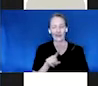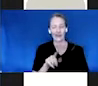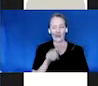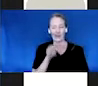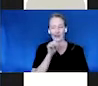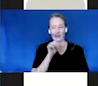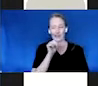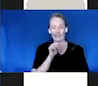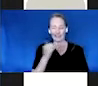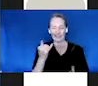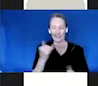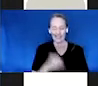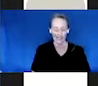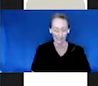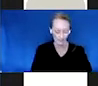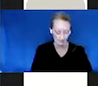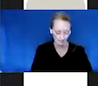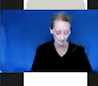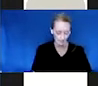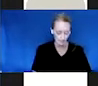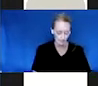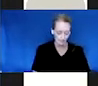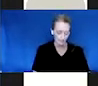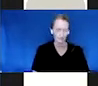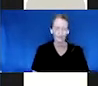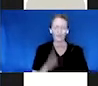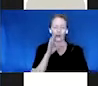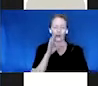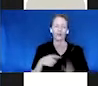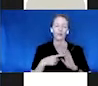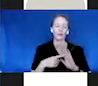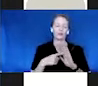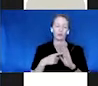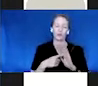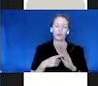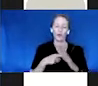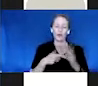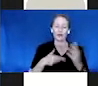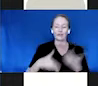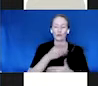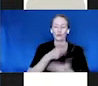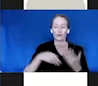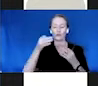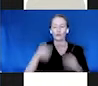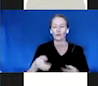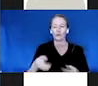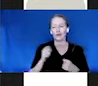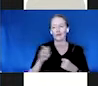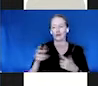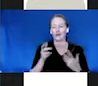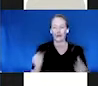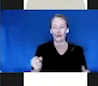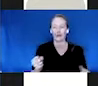difficulties. We're going to talk about social determinants of health for this session, and I'm going to get us started